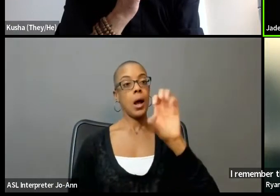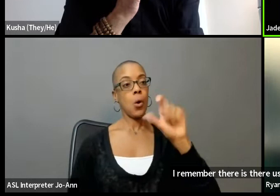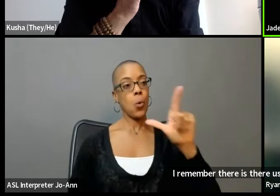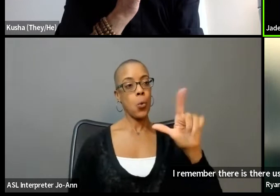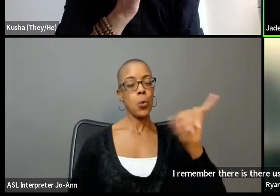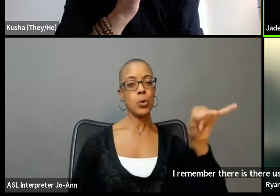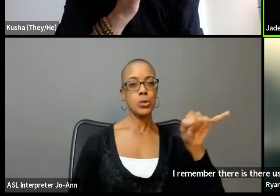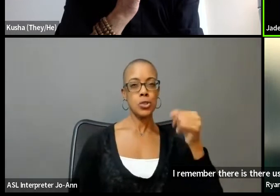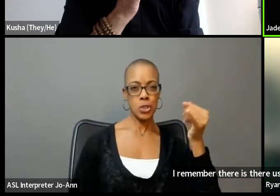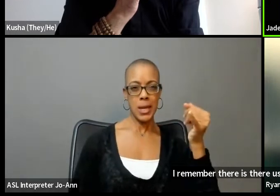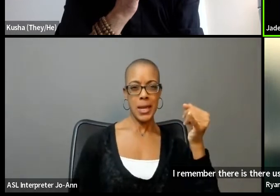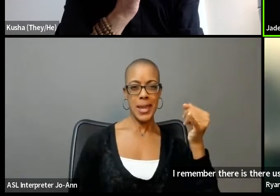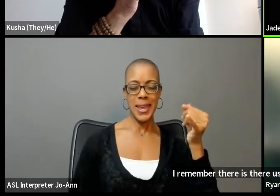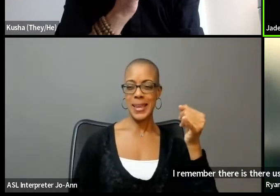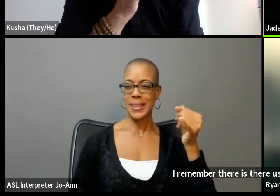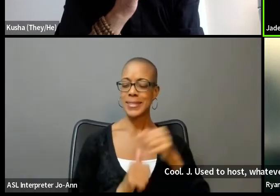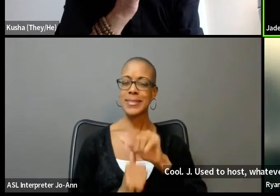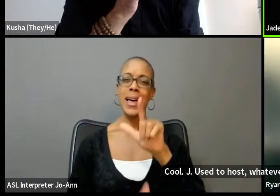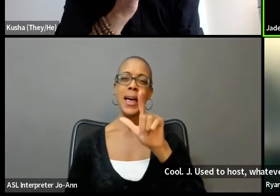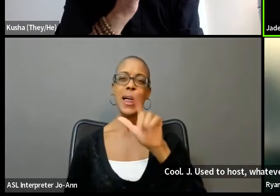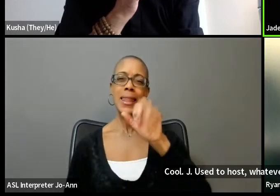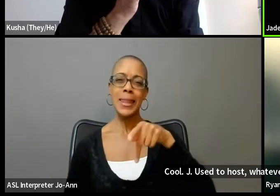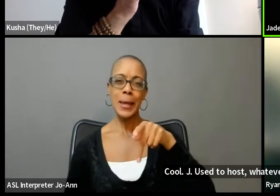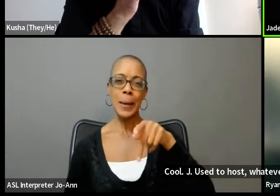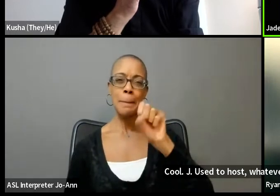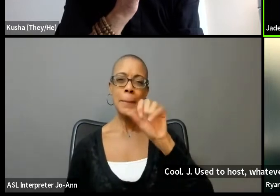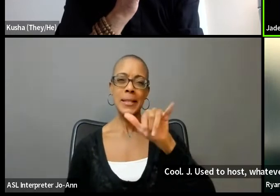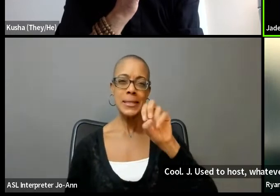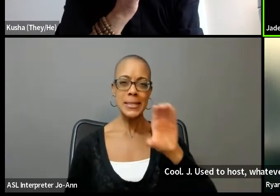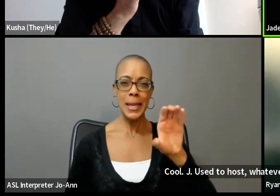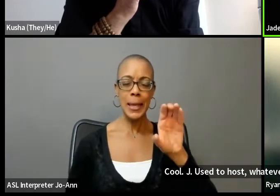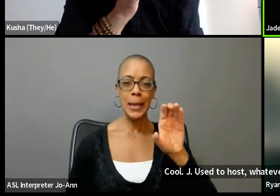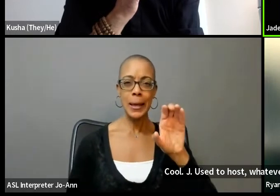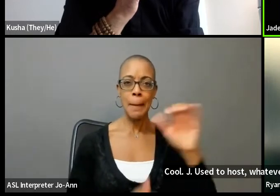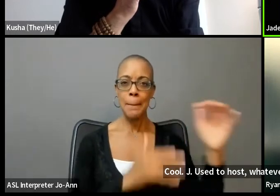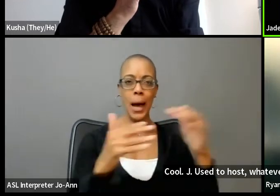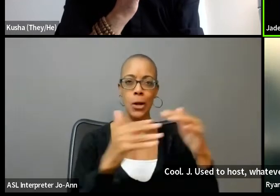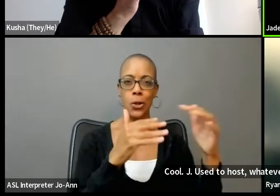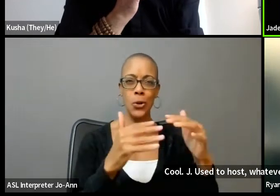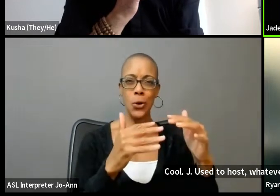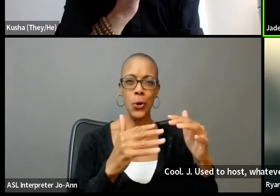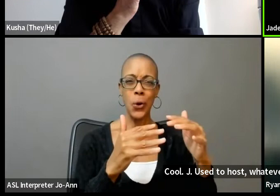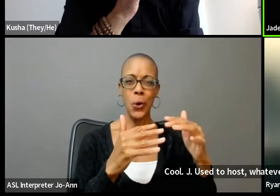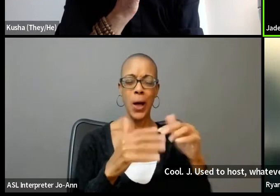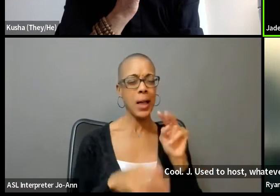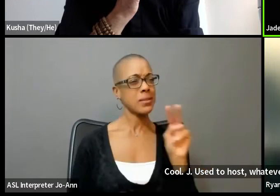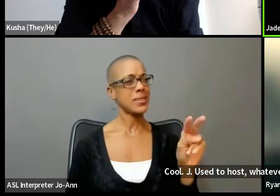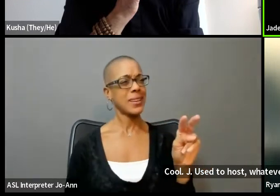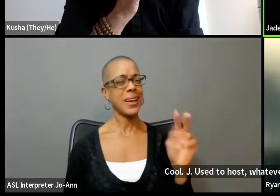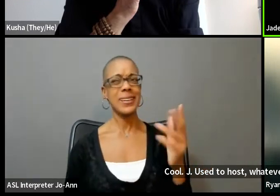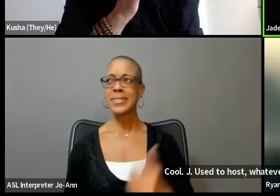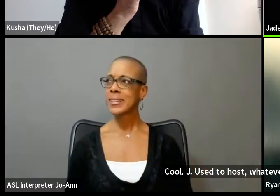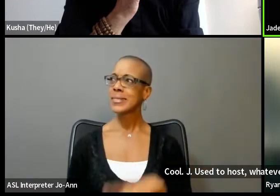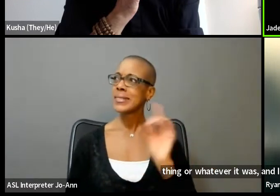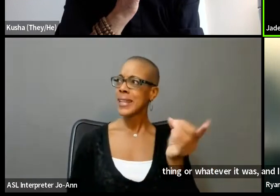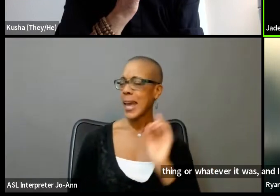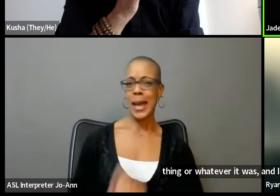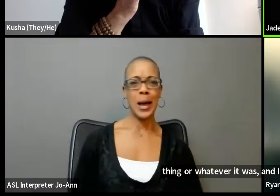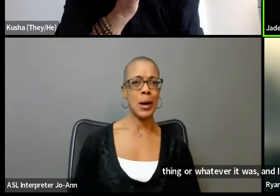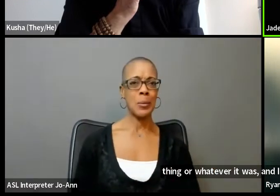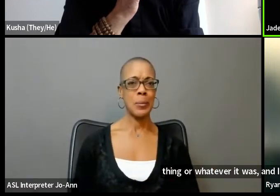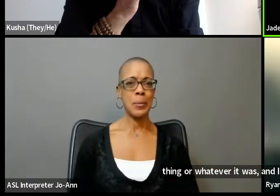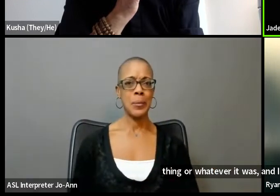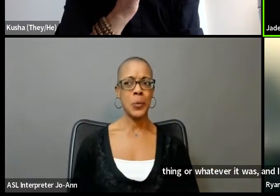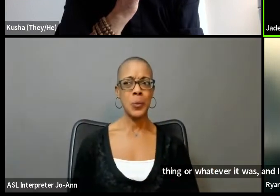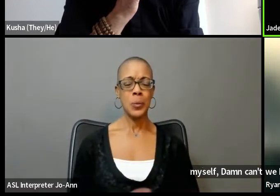lip sync battle thing or whatever it was. And I remember thinking to myself, damn, can't we have anything? Because, you